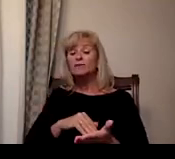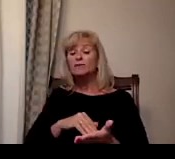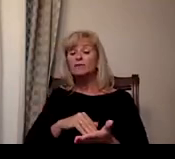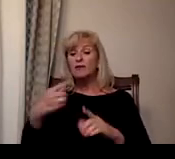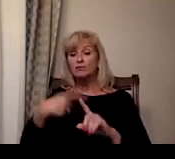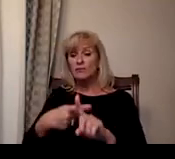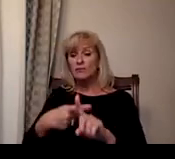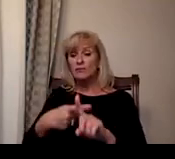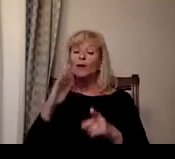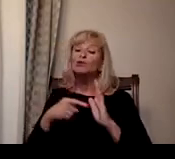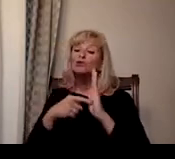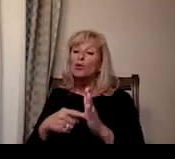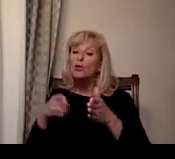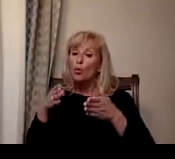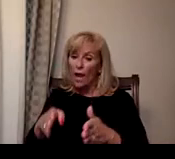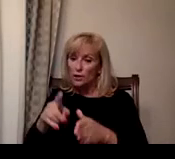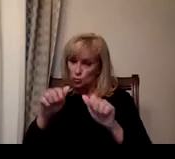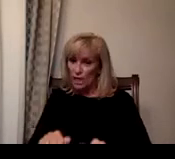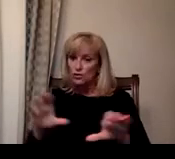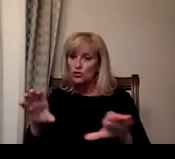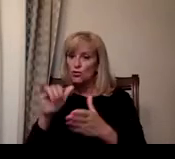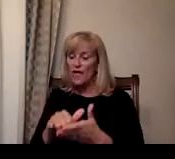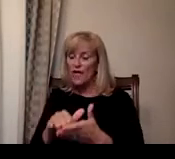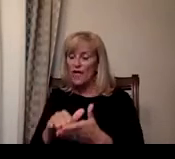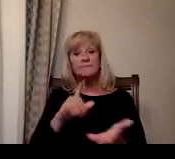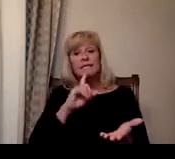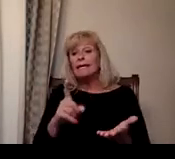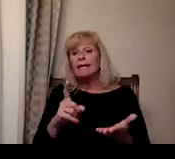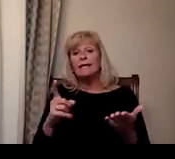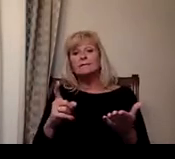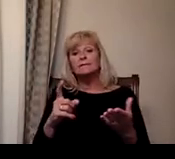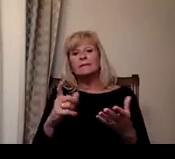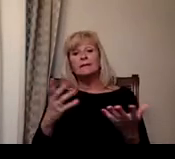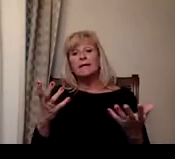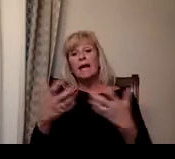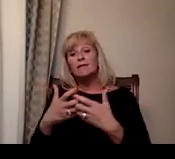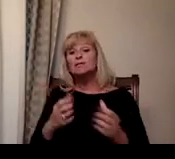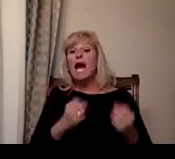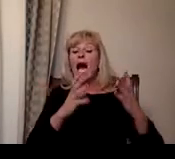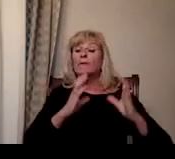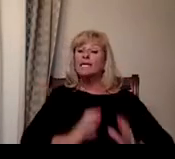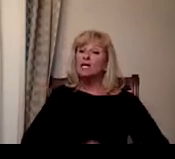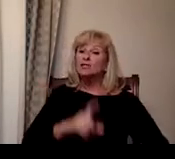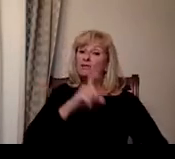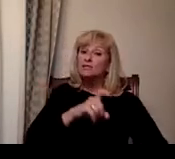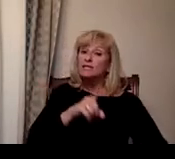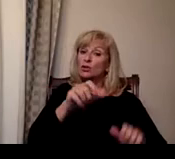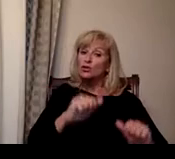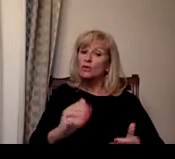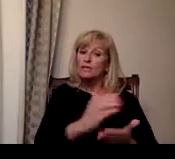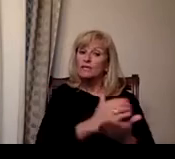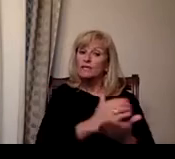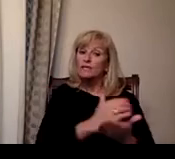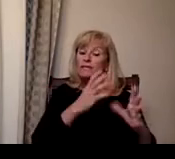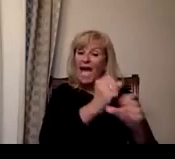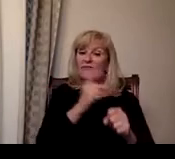will show you a path to be able to do that, and it's always just a combination of how many customers you can get,